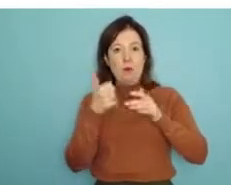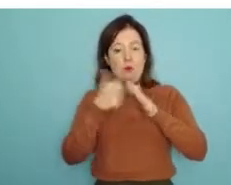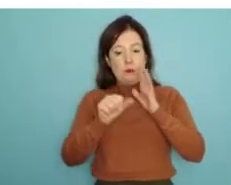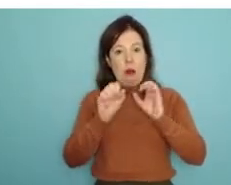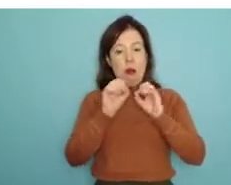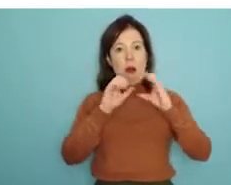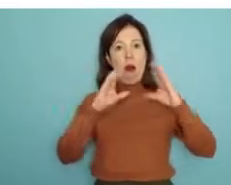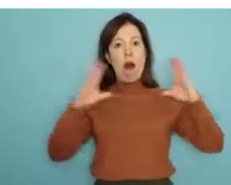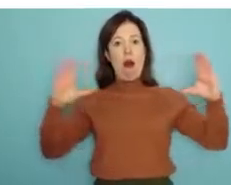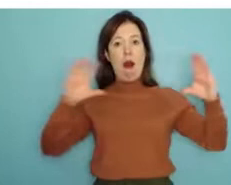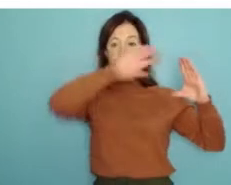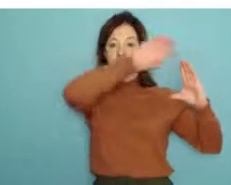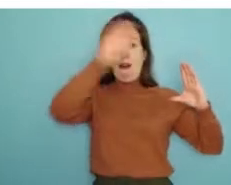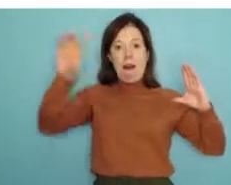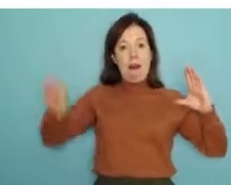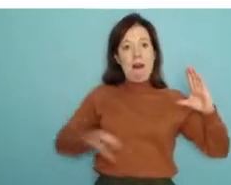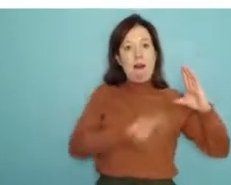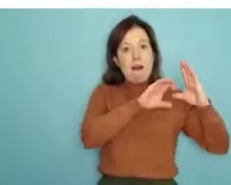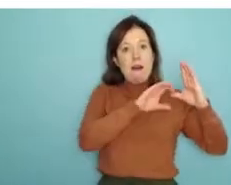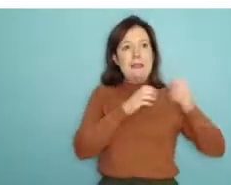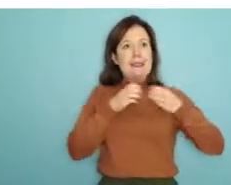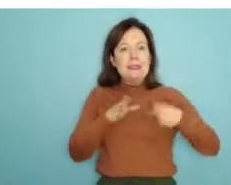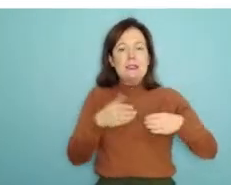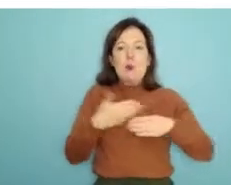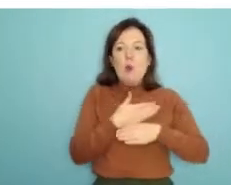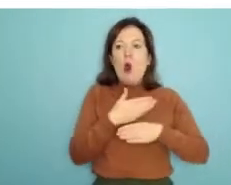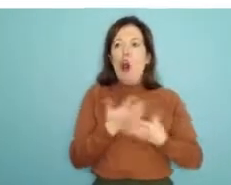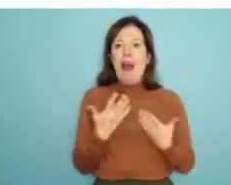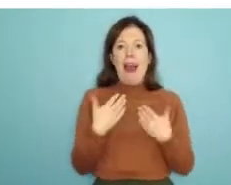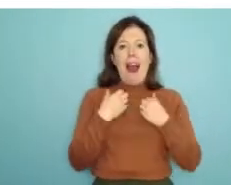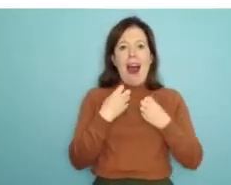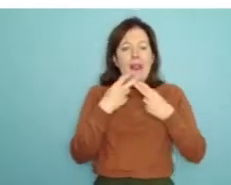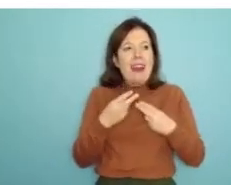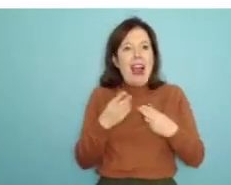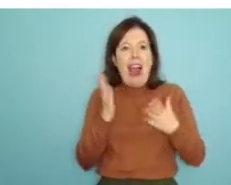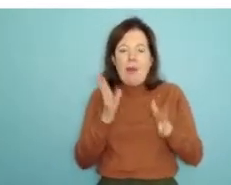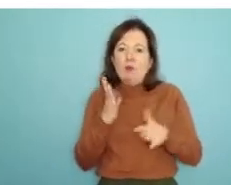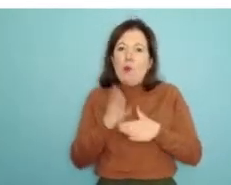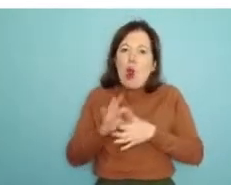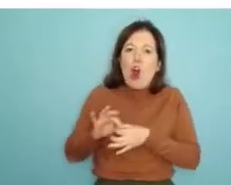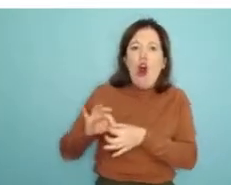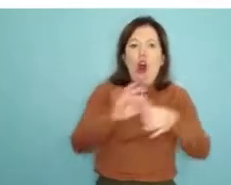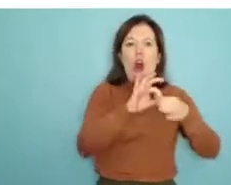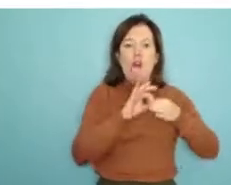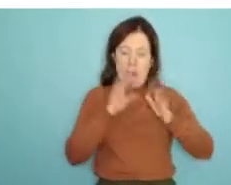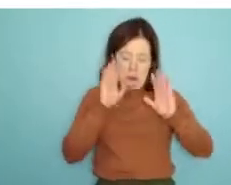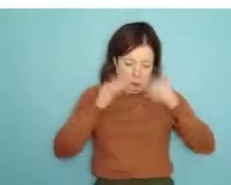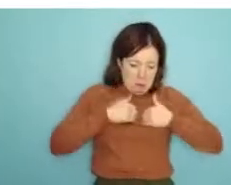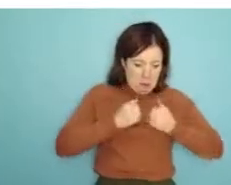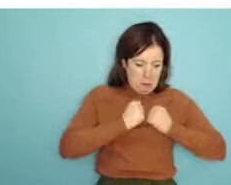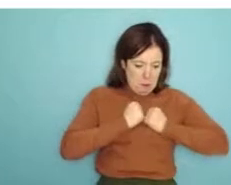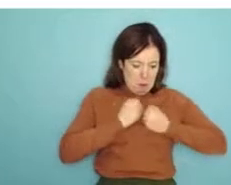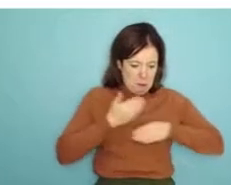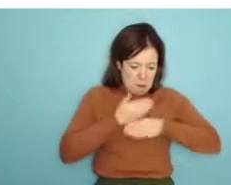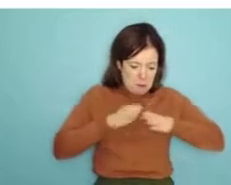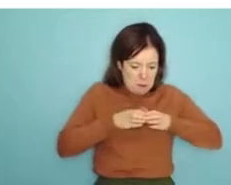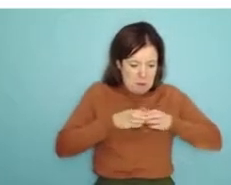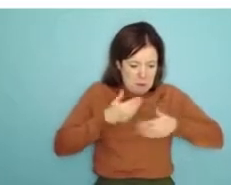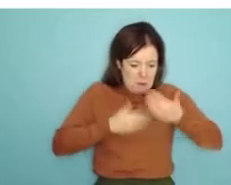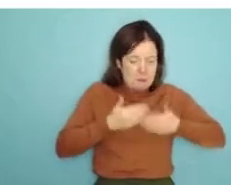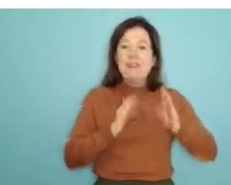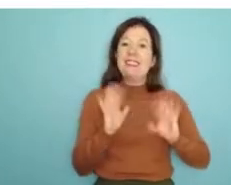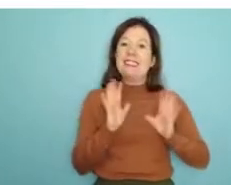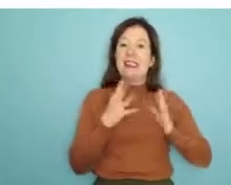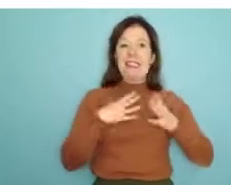it's about system working is about working together as a healthcare system and not being solely focused on our own organisation's priorities. And that's a